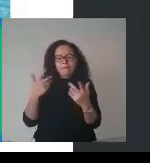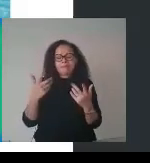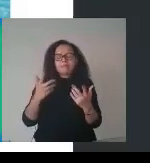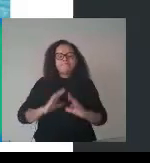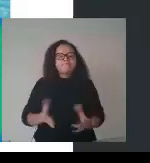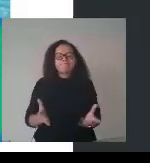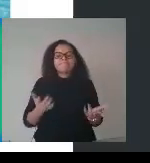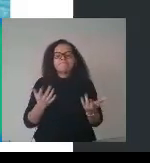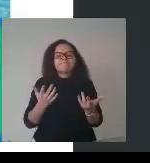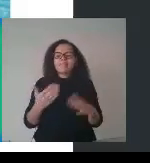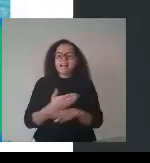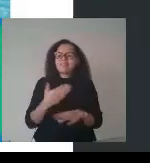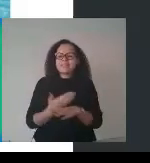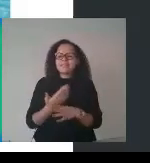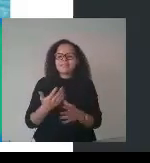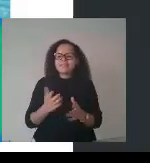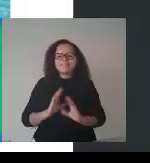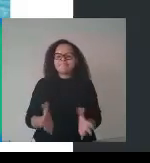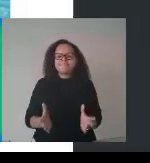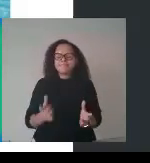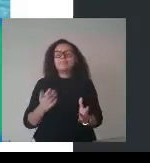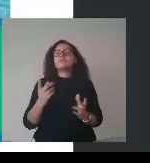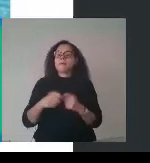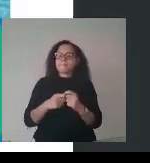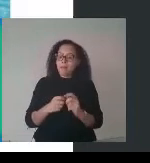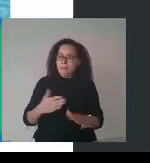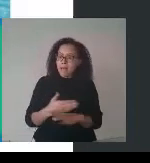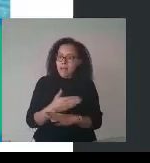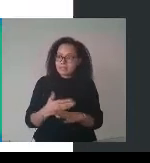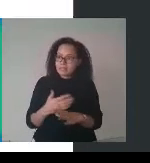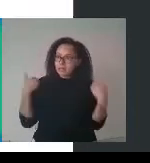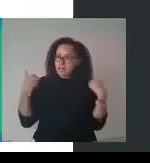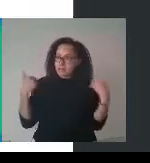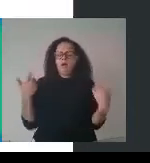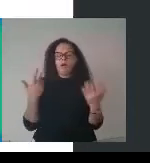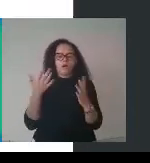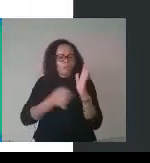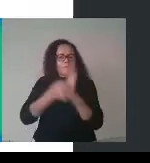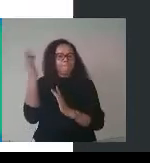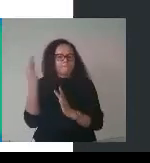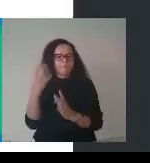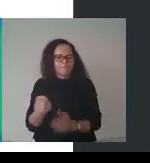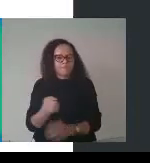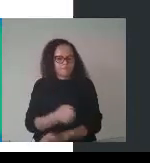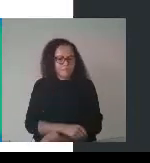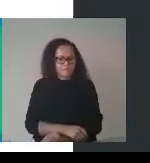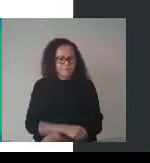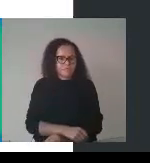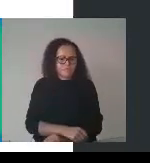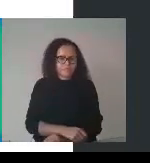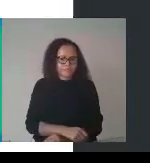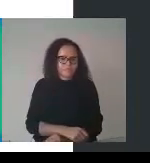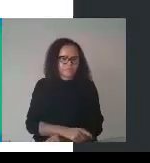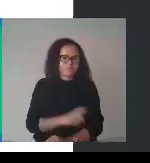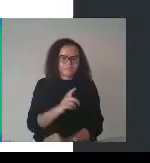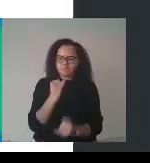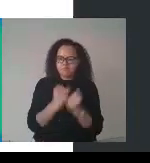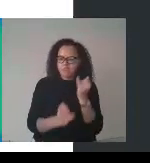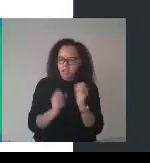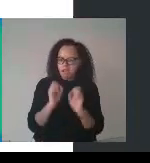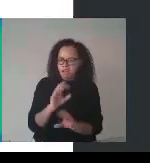moment they become more active, the improvements are huge. And just to wrap up in the last bits, that we do something